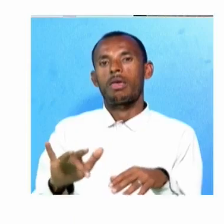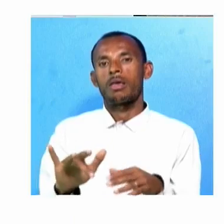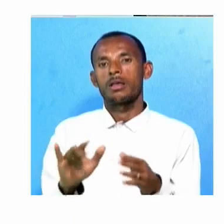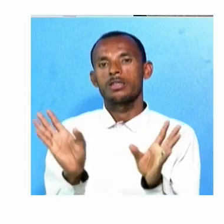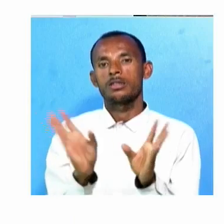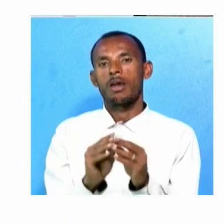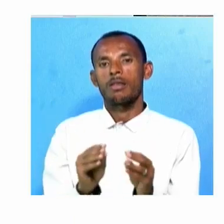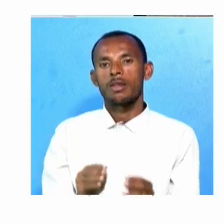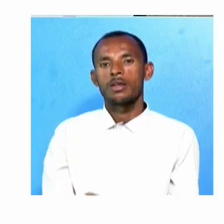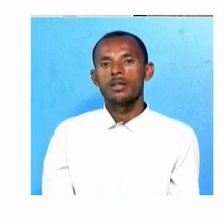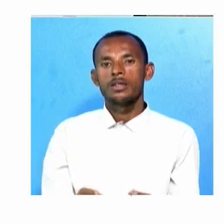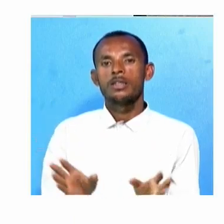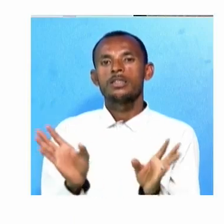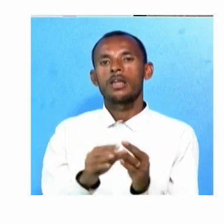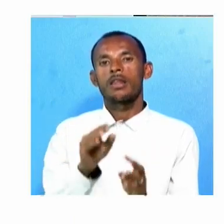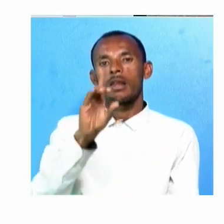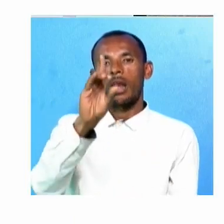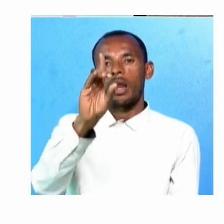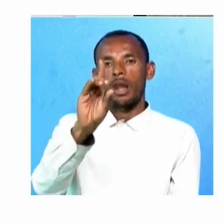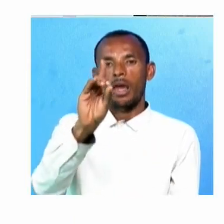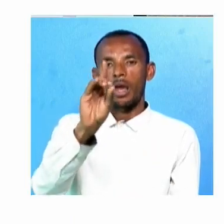And set D